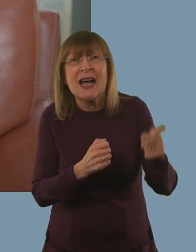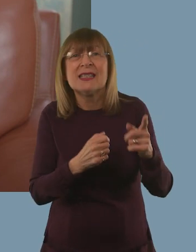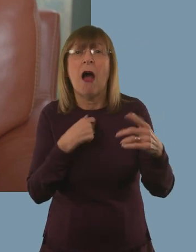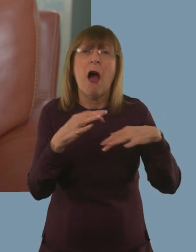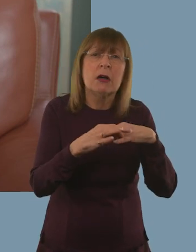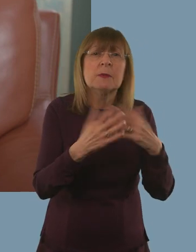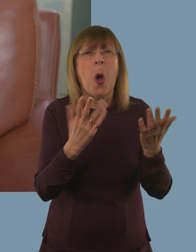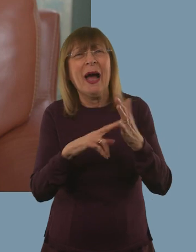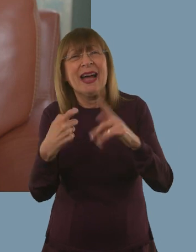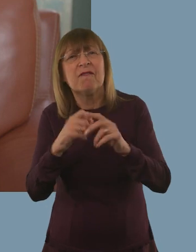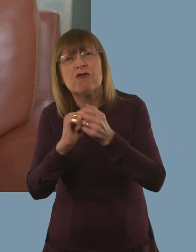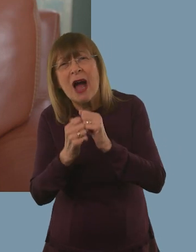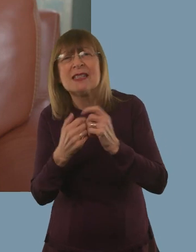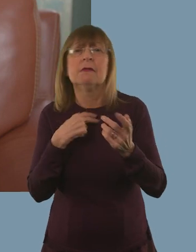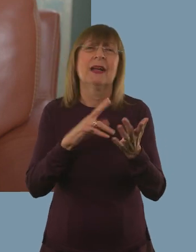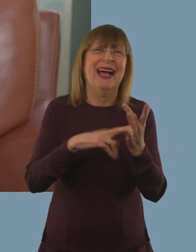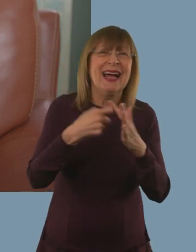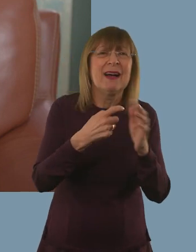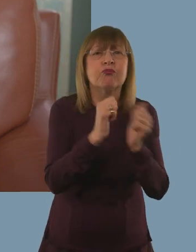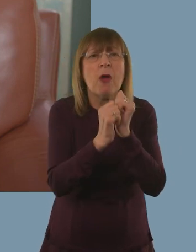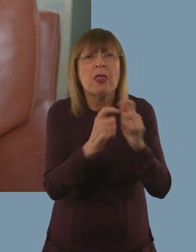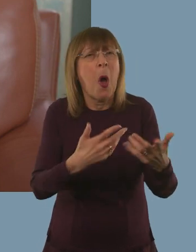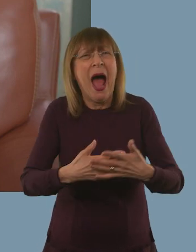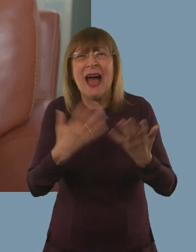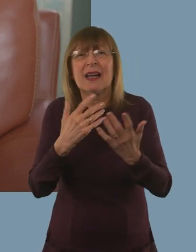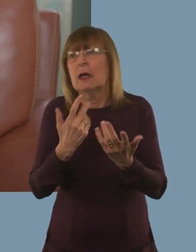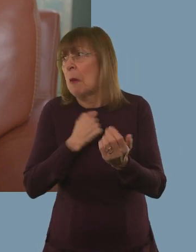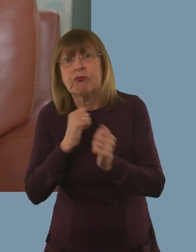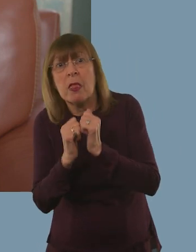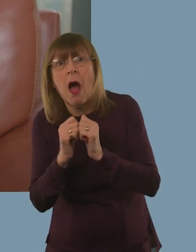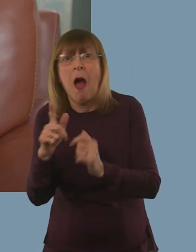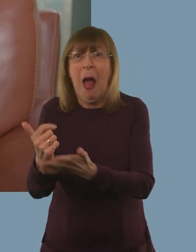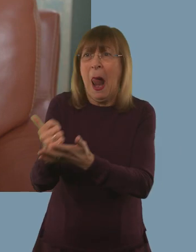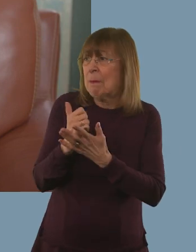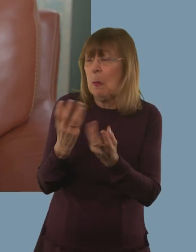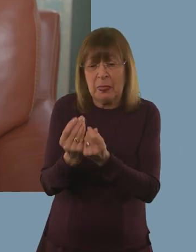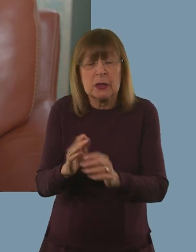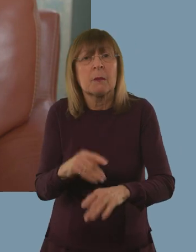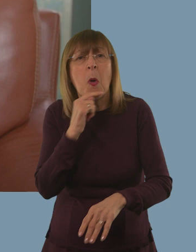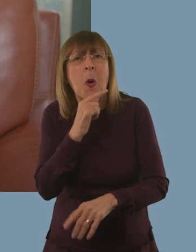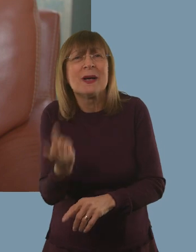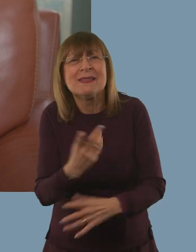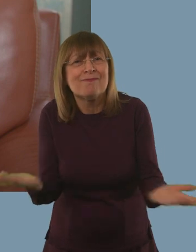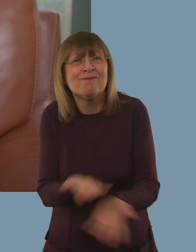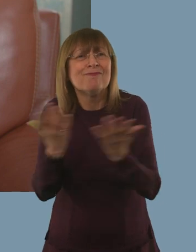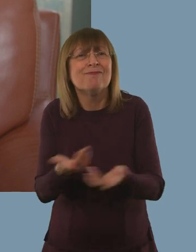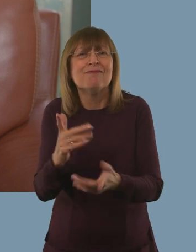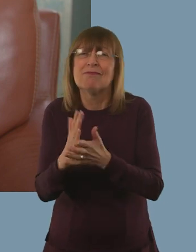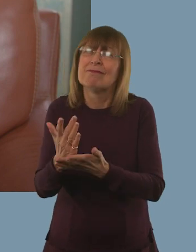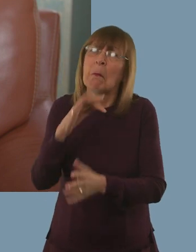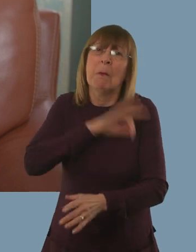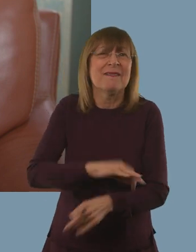my friends with husbands, or Nick's friends, or Nick's brother, or my brother spend quality time with the boys. That helps a